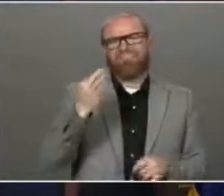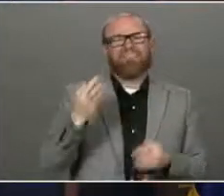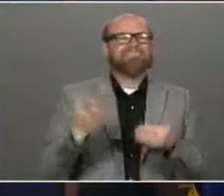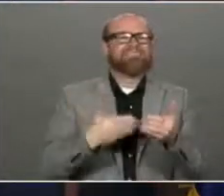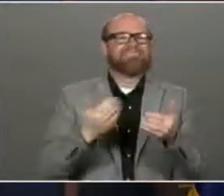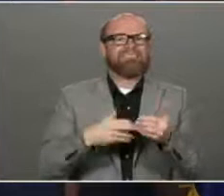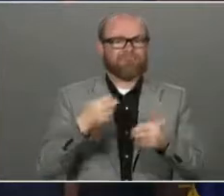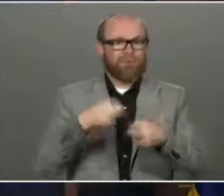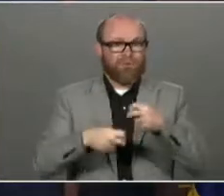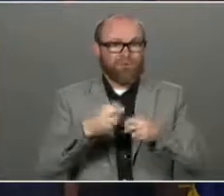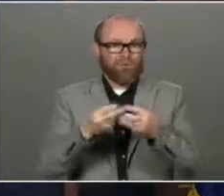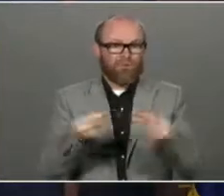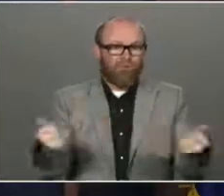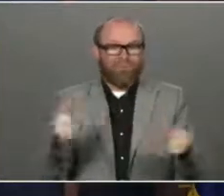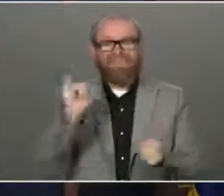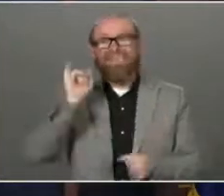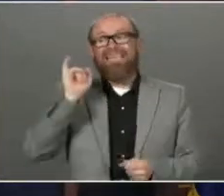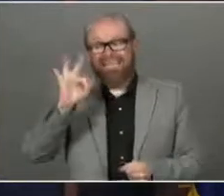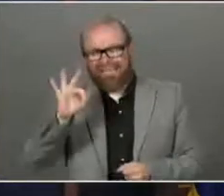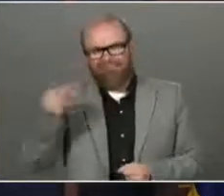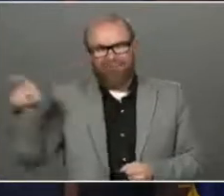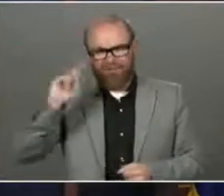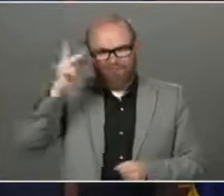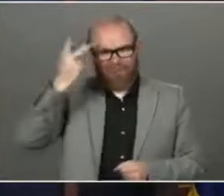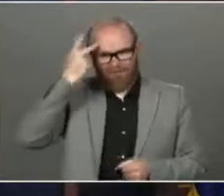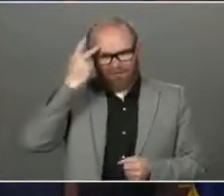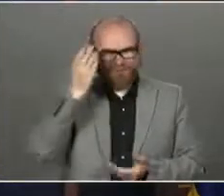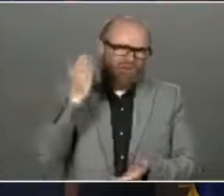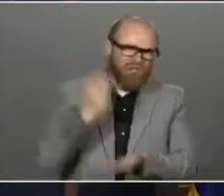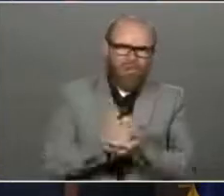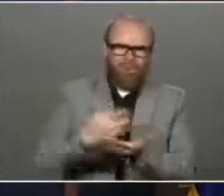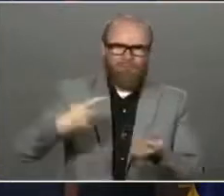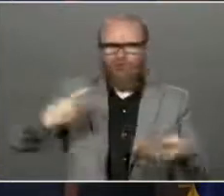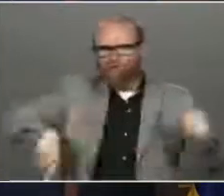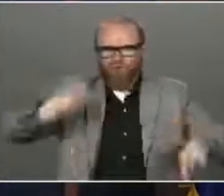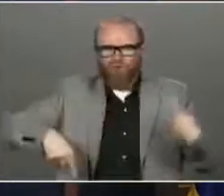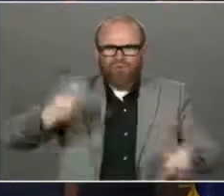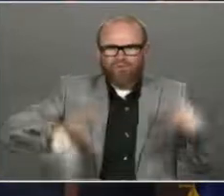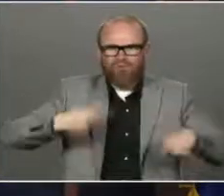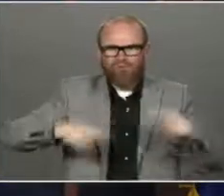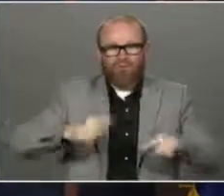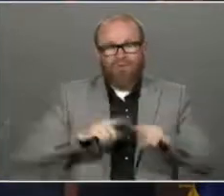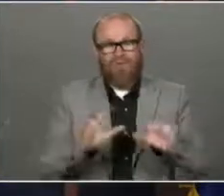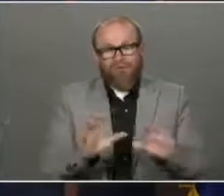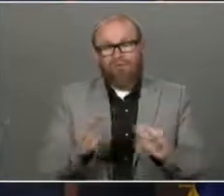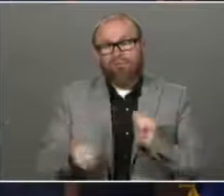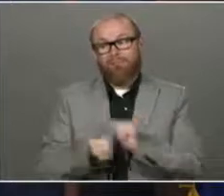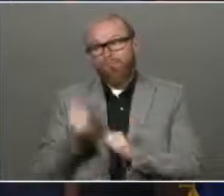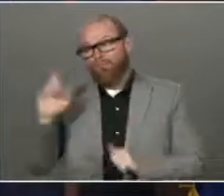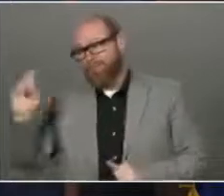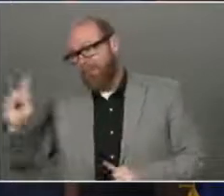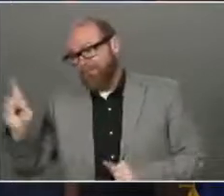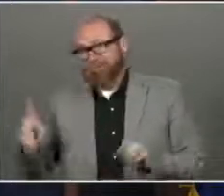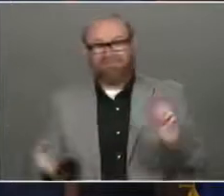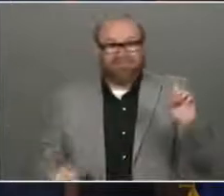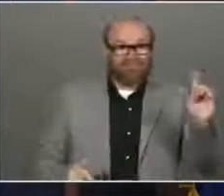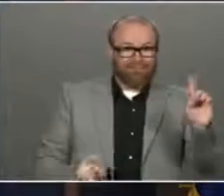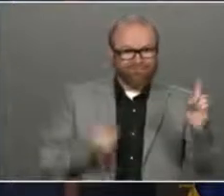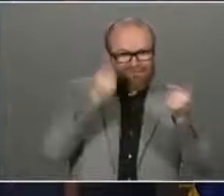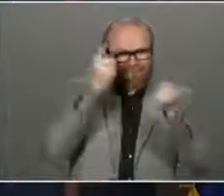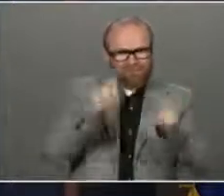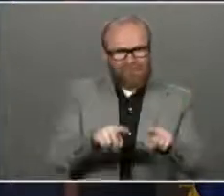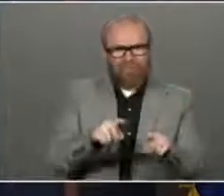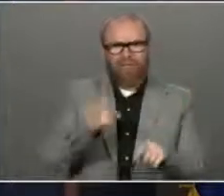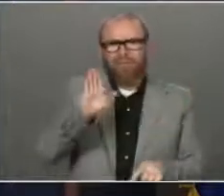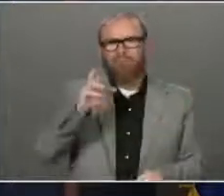to solve if politicians would stop being politicians and just solve it. And that is that most Republicans and Democrats agree that border security is important, that we